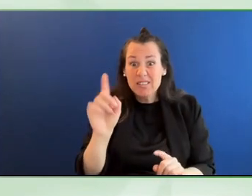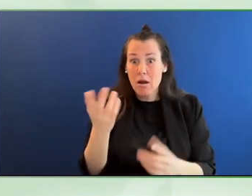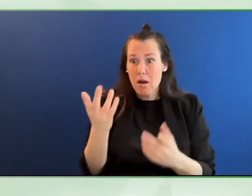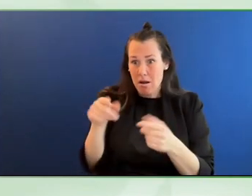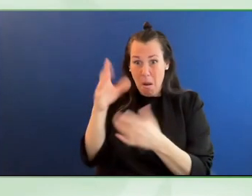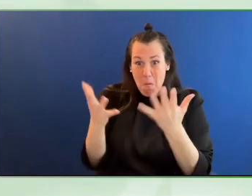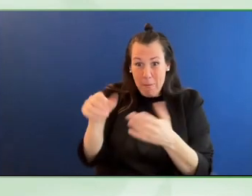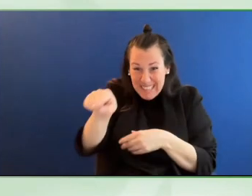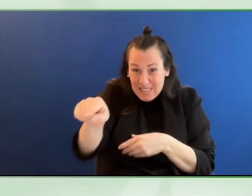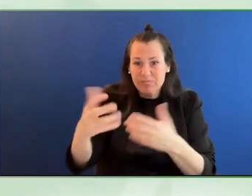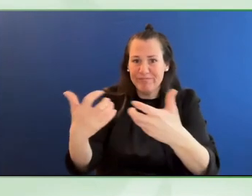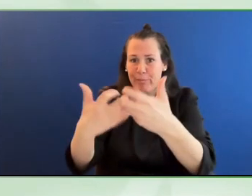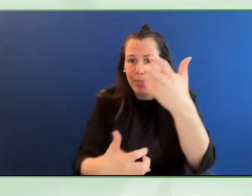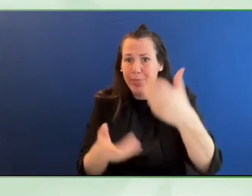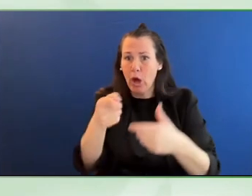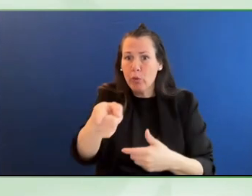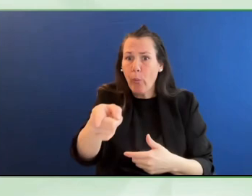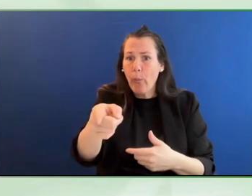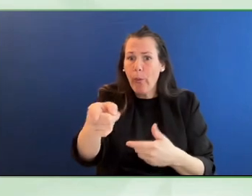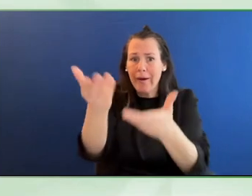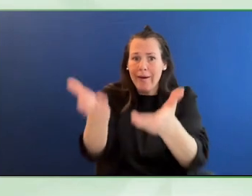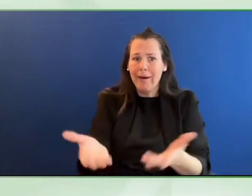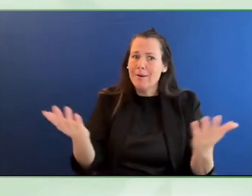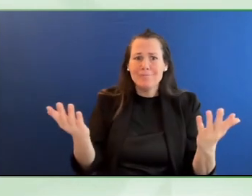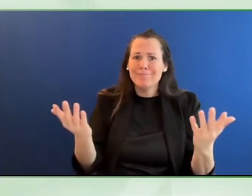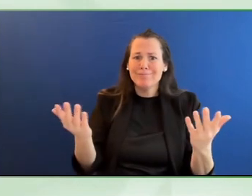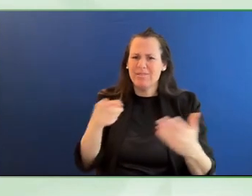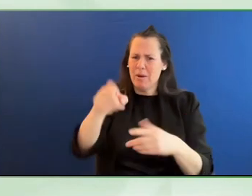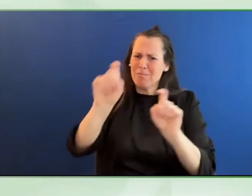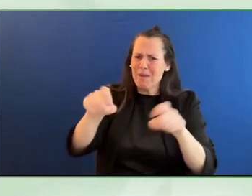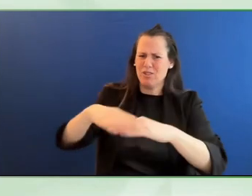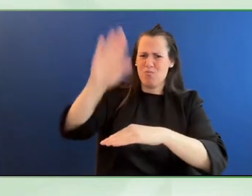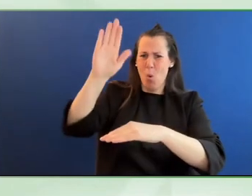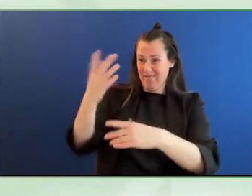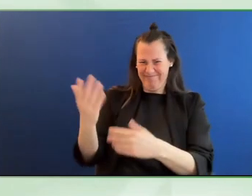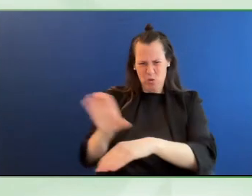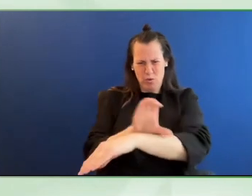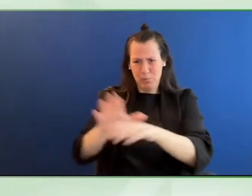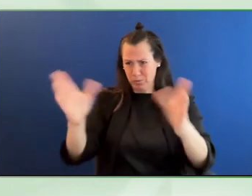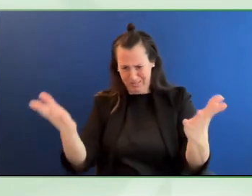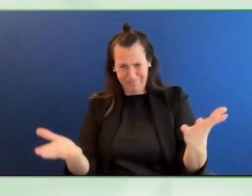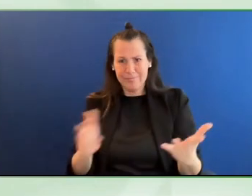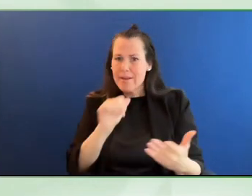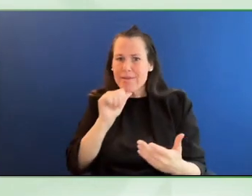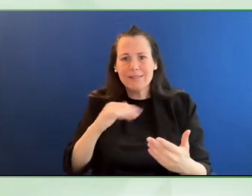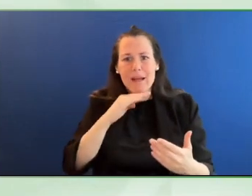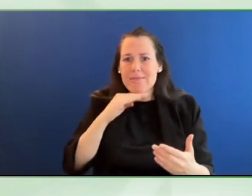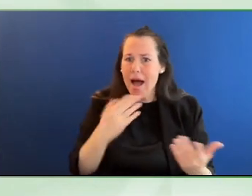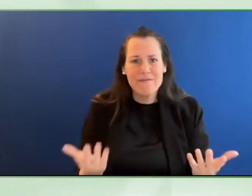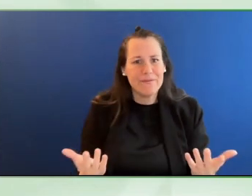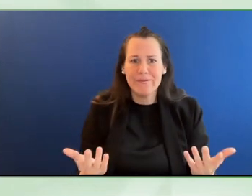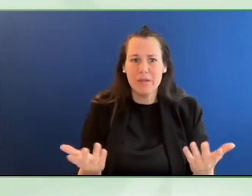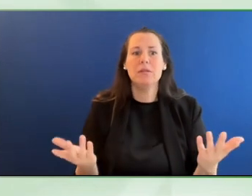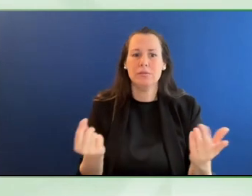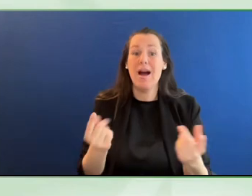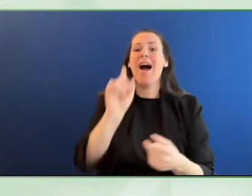for me? Well, there's, I'll do two. One is a very common one, like a screen reader. Like somebody wants to have JAWS and